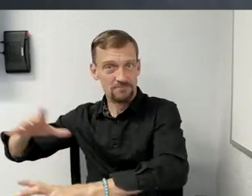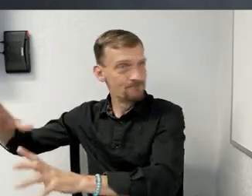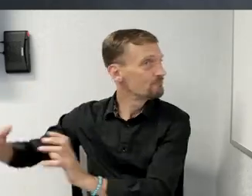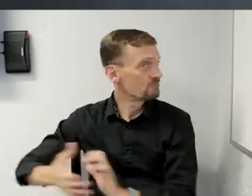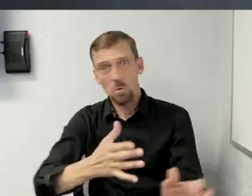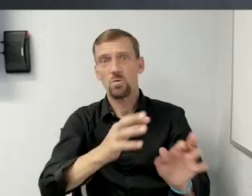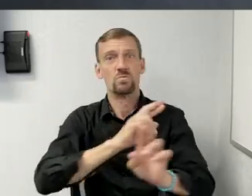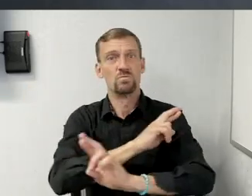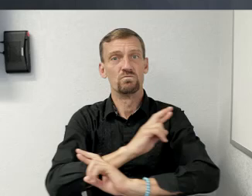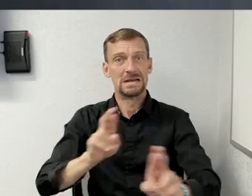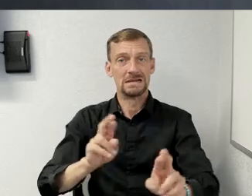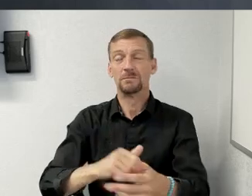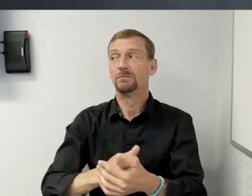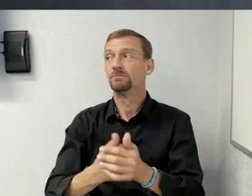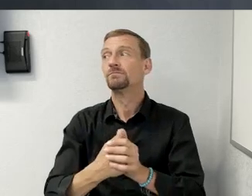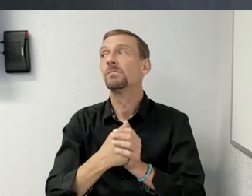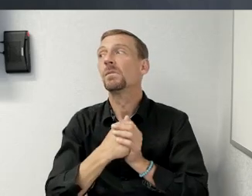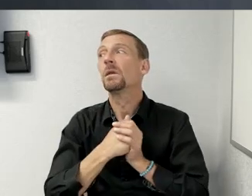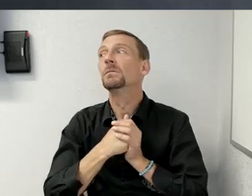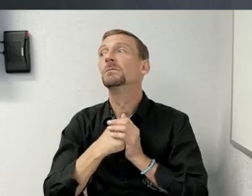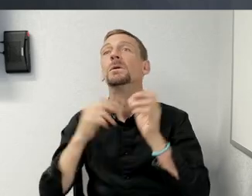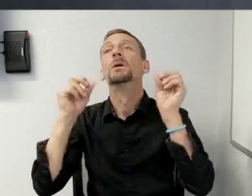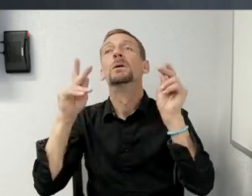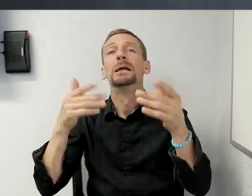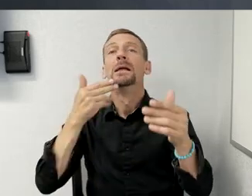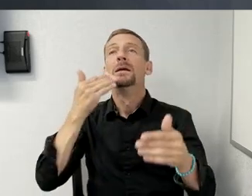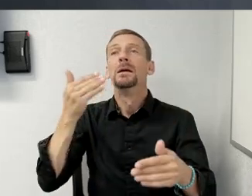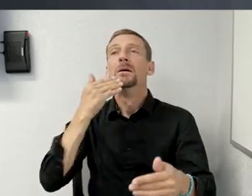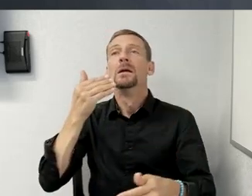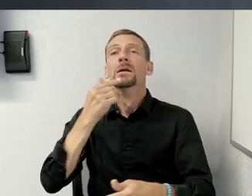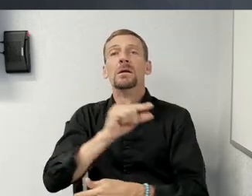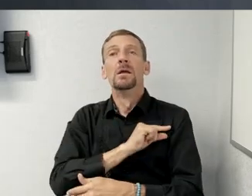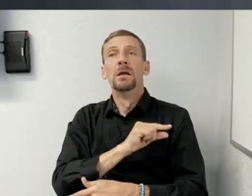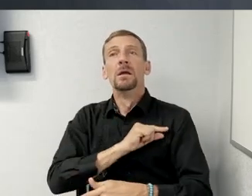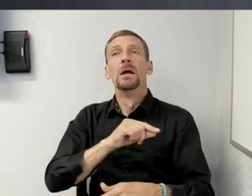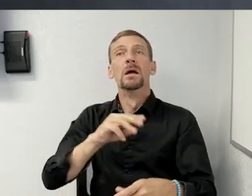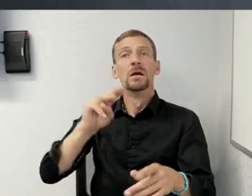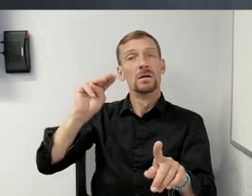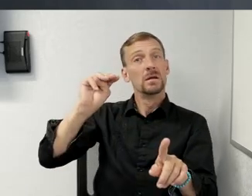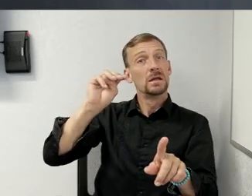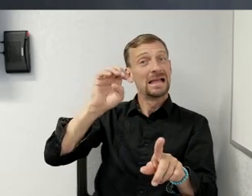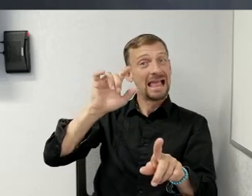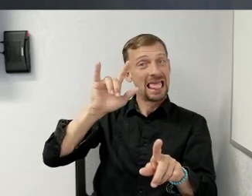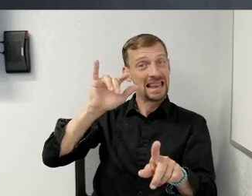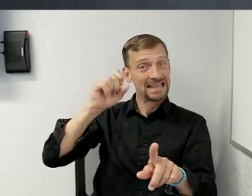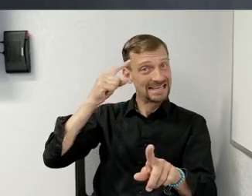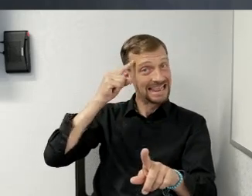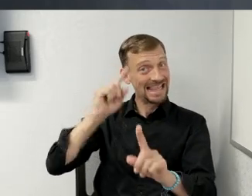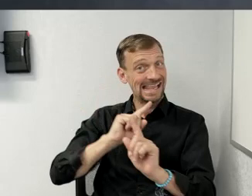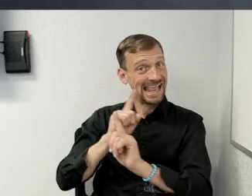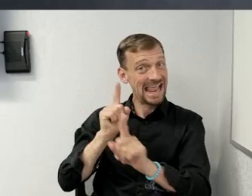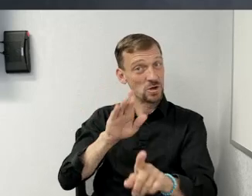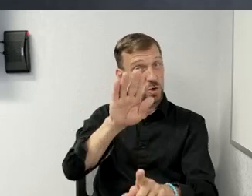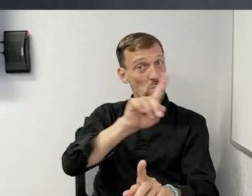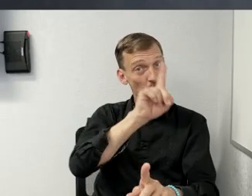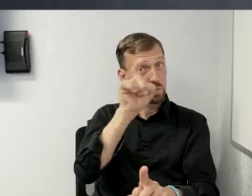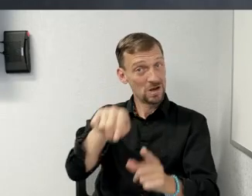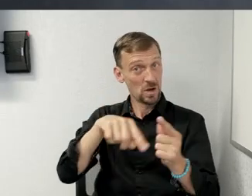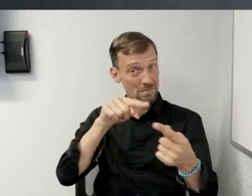major resurgence. Okay, thank you, Gary. Melissa, I think that answers your question about the